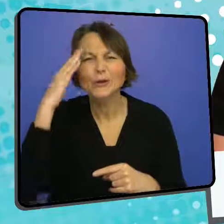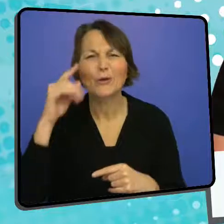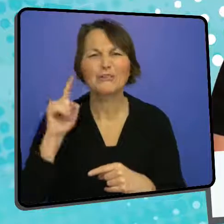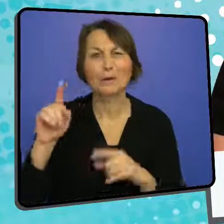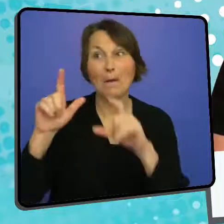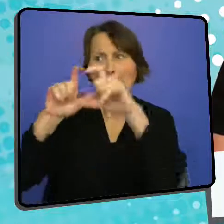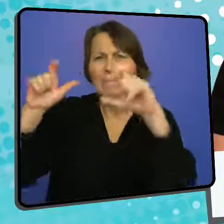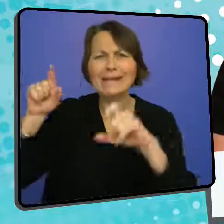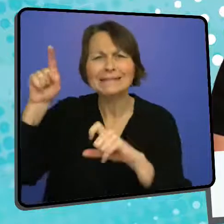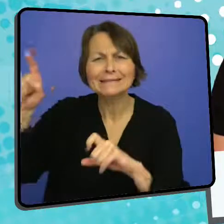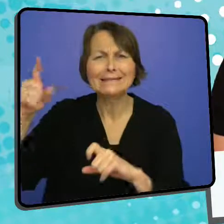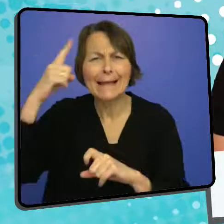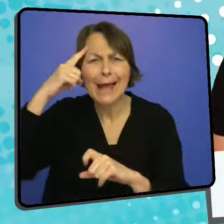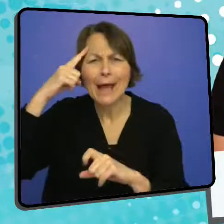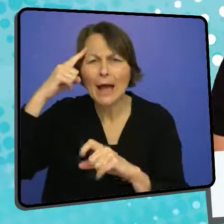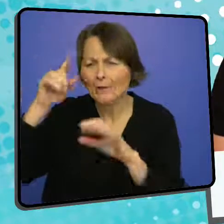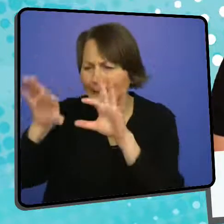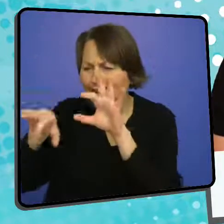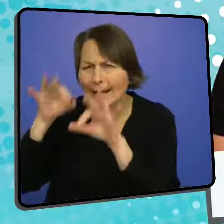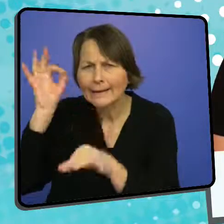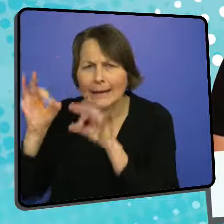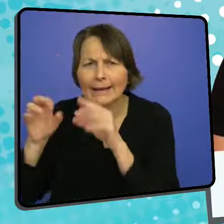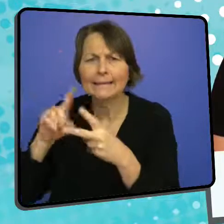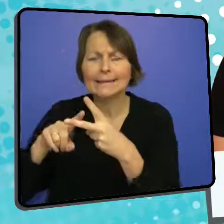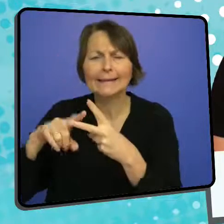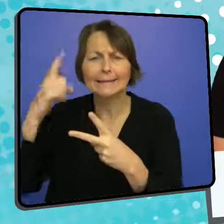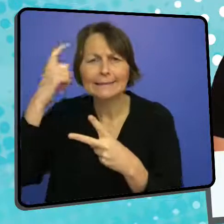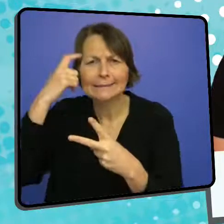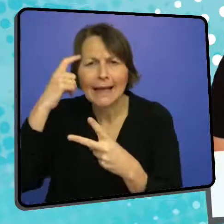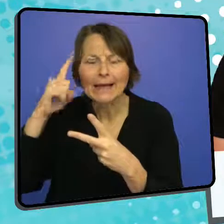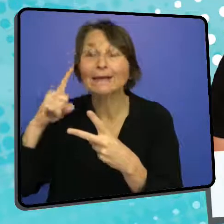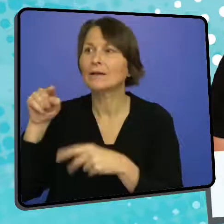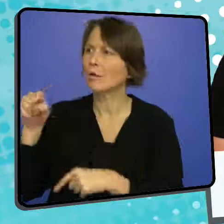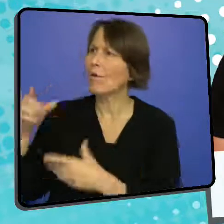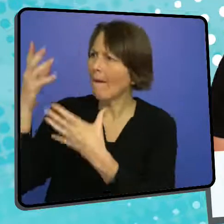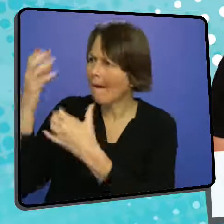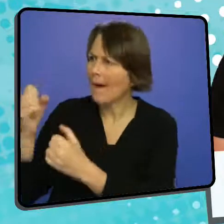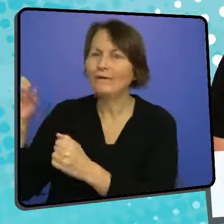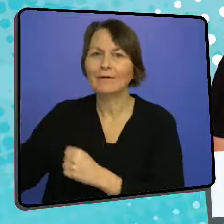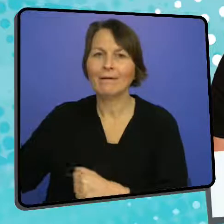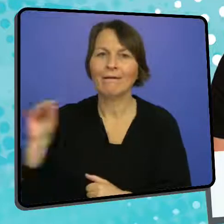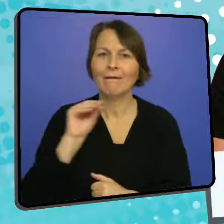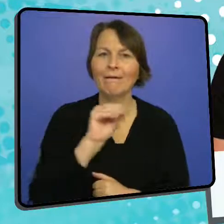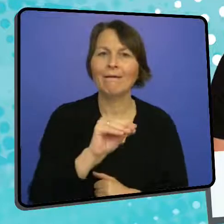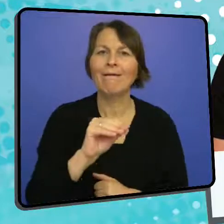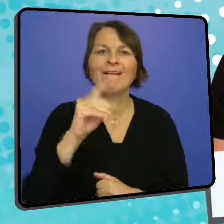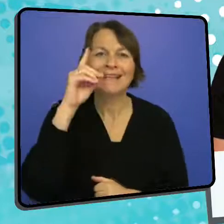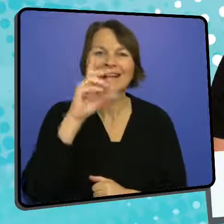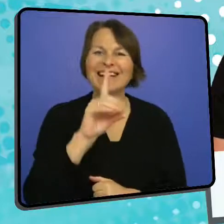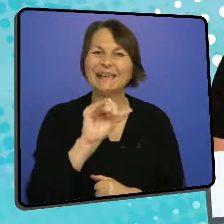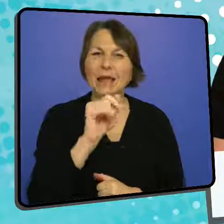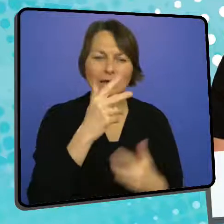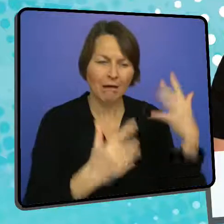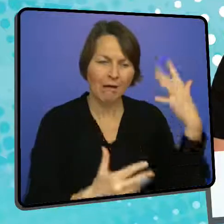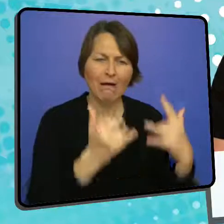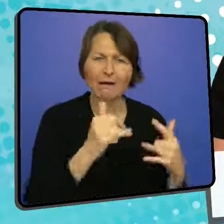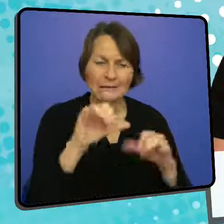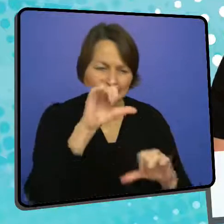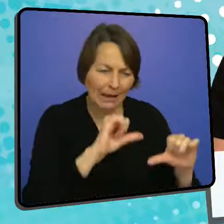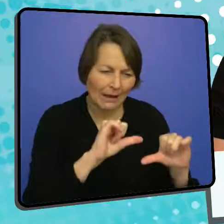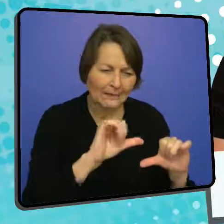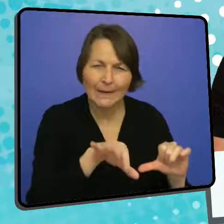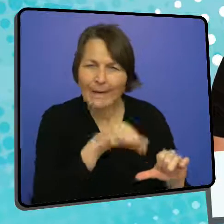intelligence, and then transition into the world of data science thanks to, well, one of the conferences that you run a long time